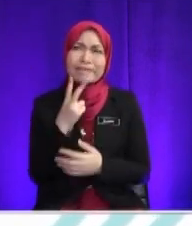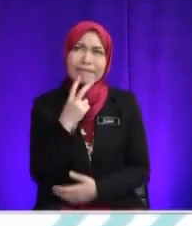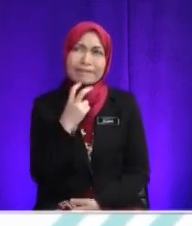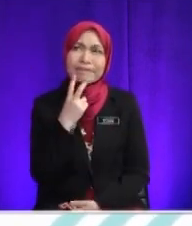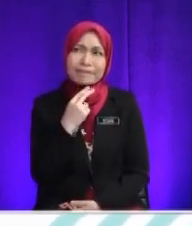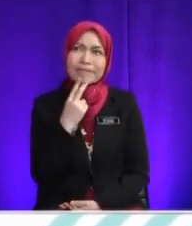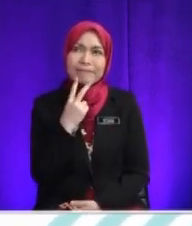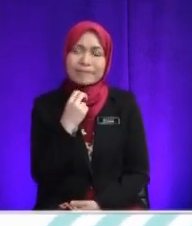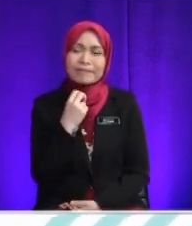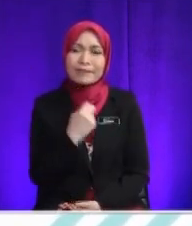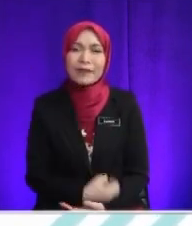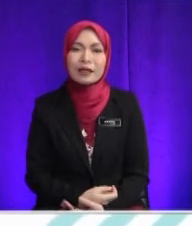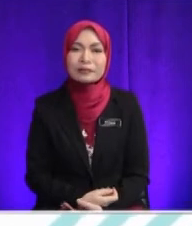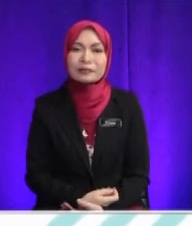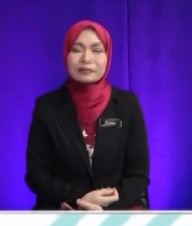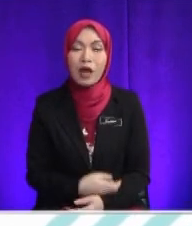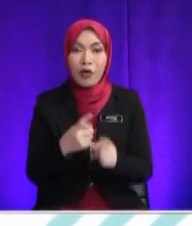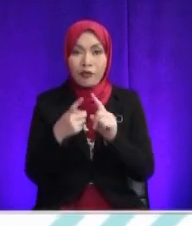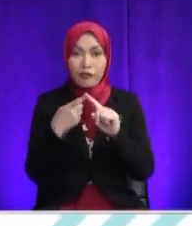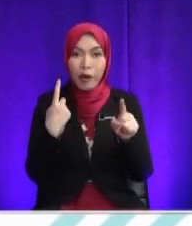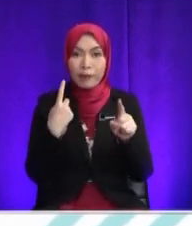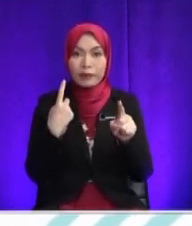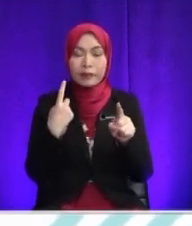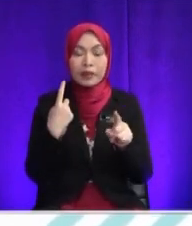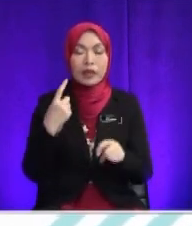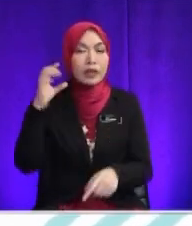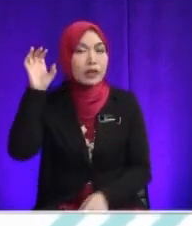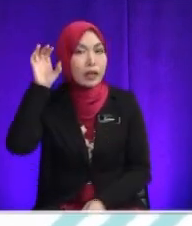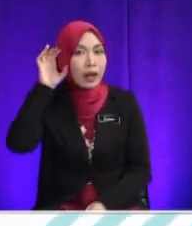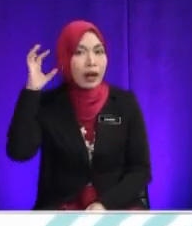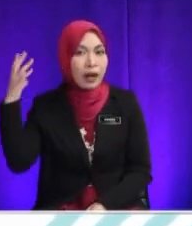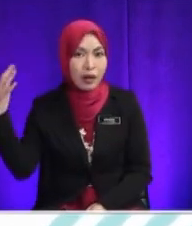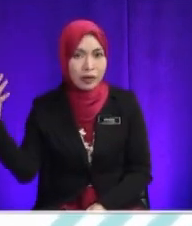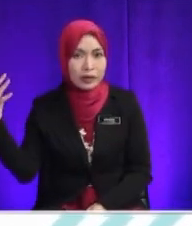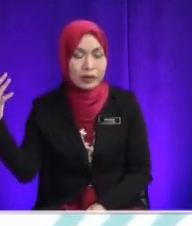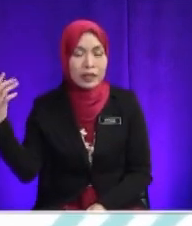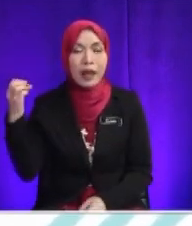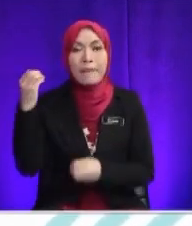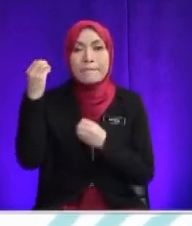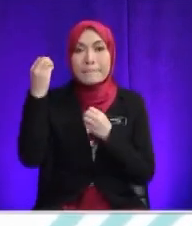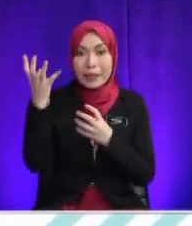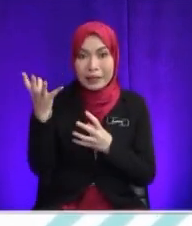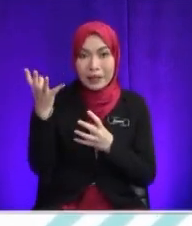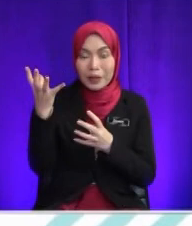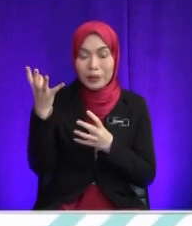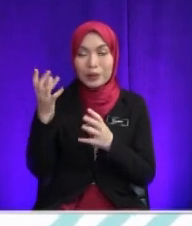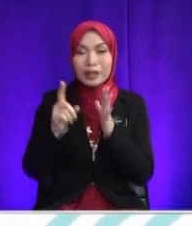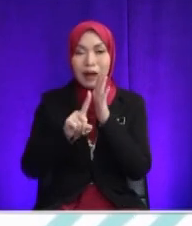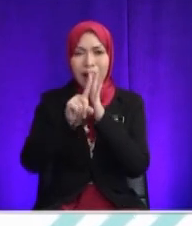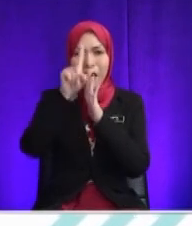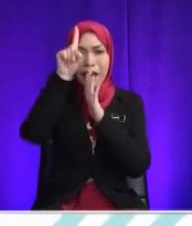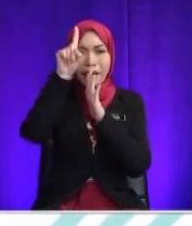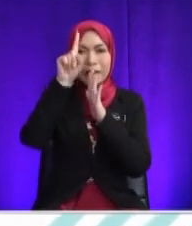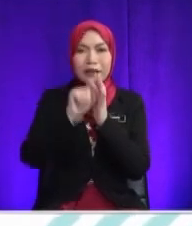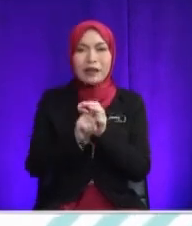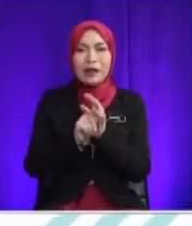Okay, so from the audio, we can hear that he mentioned the height of the old man. Okay, that is the